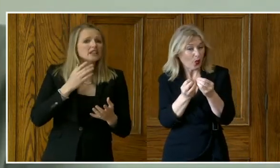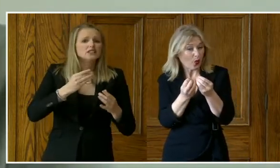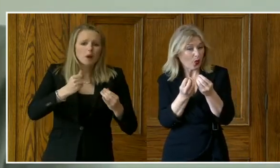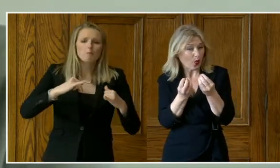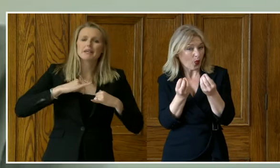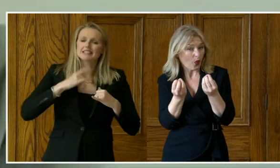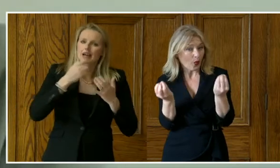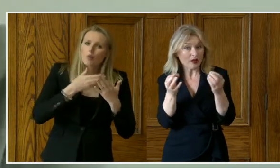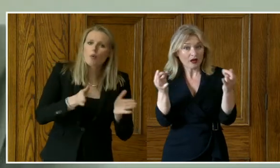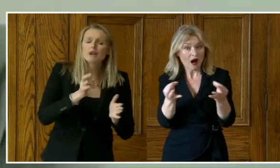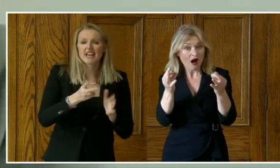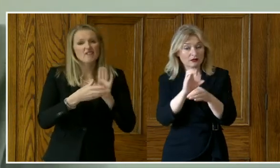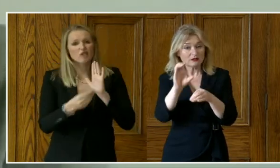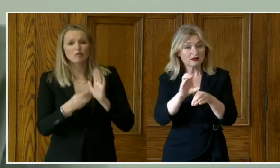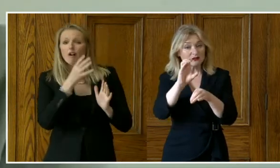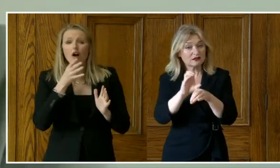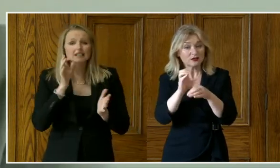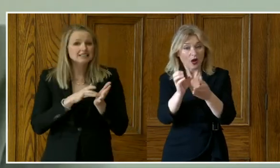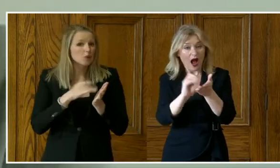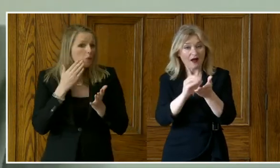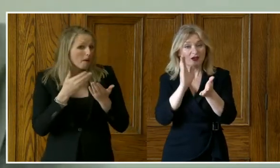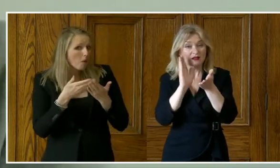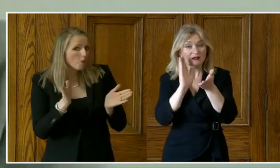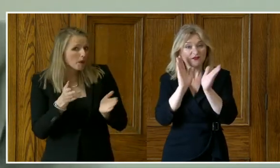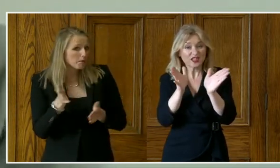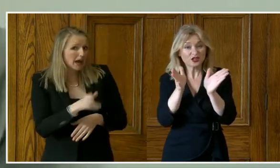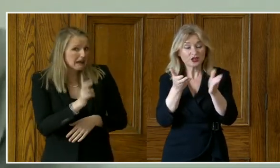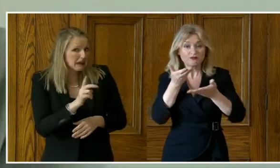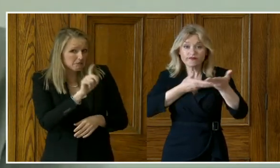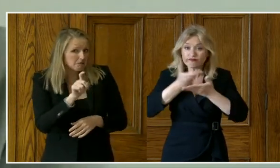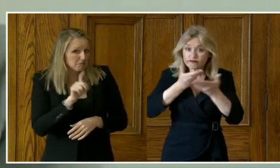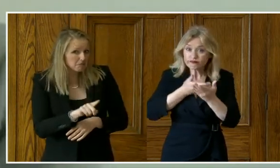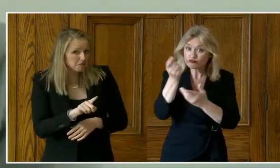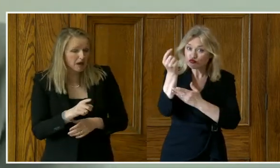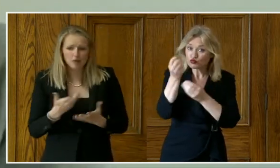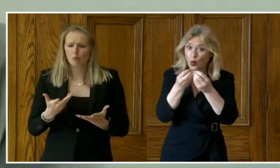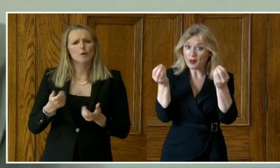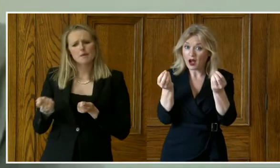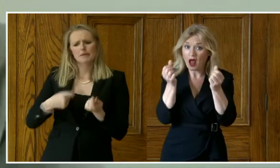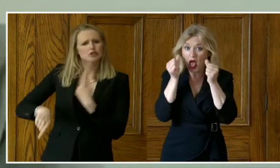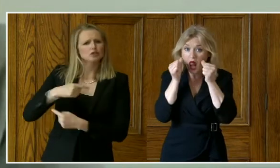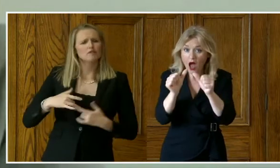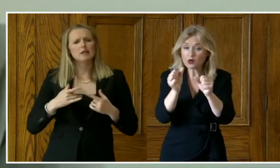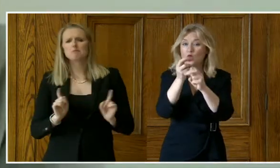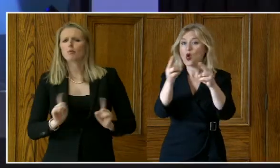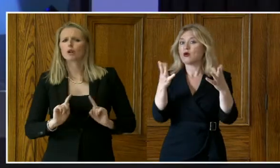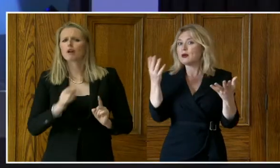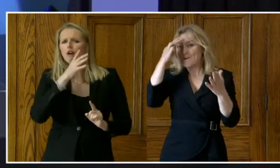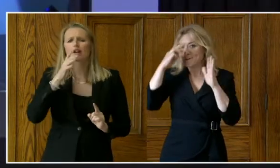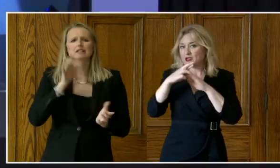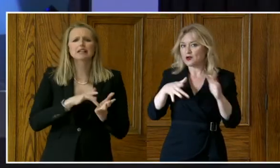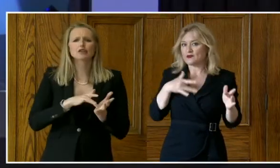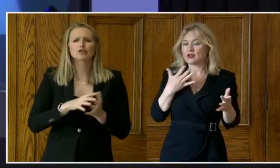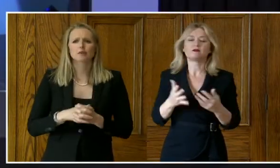and allowing garden centres to open soon? And what is the feeling among ministers on that matter? The executive